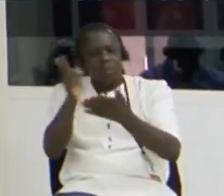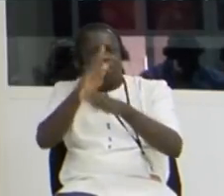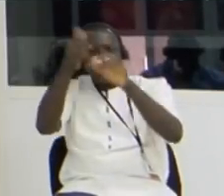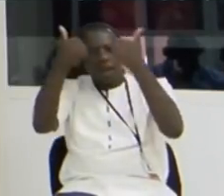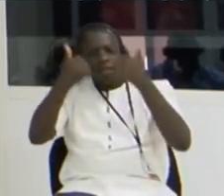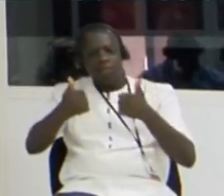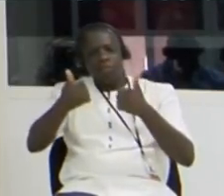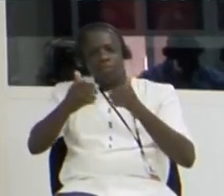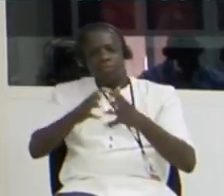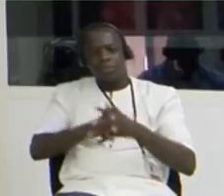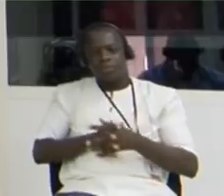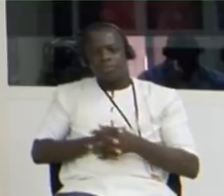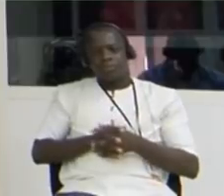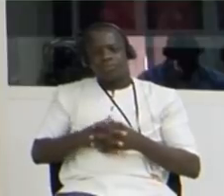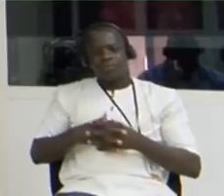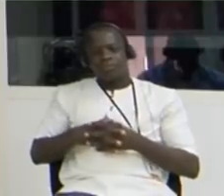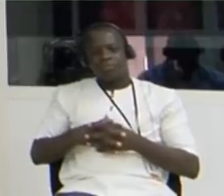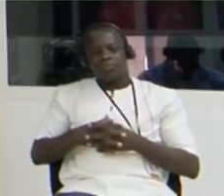is